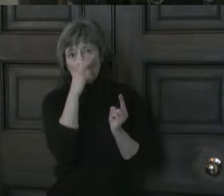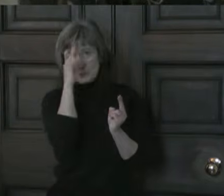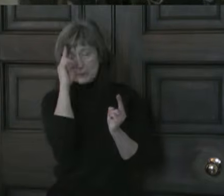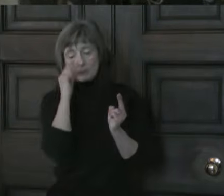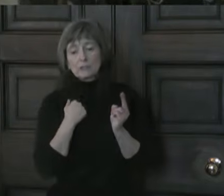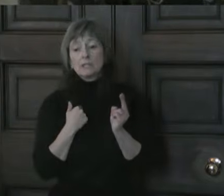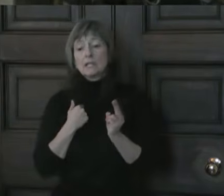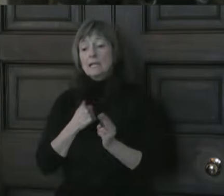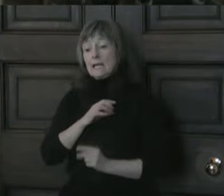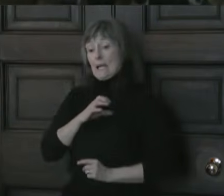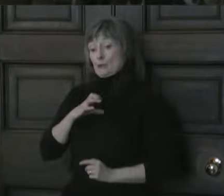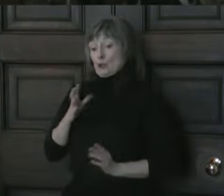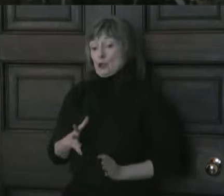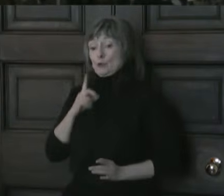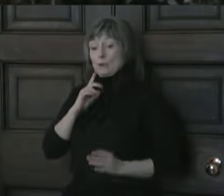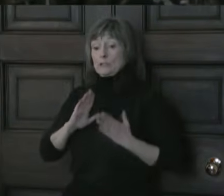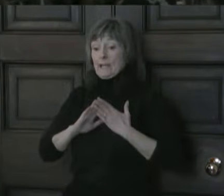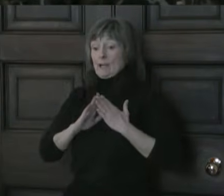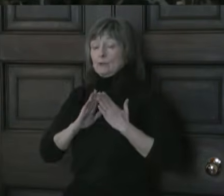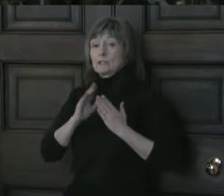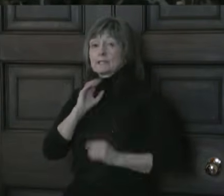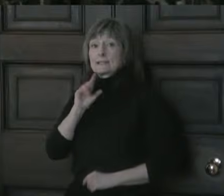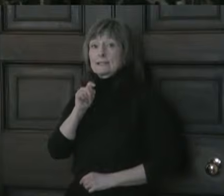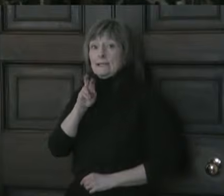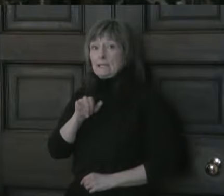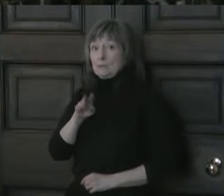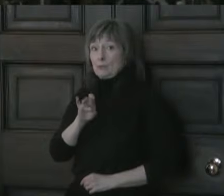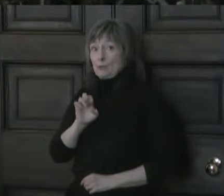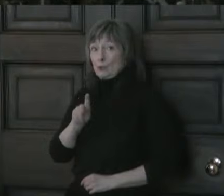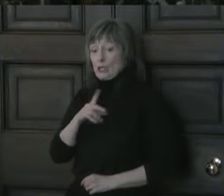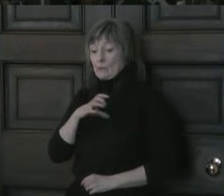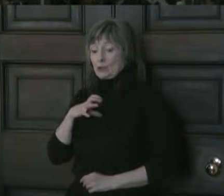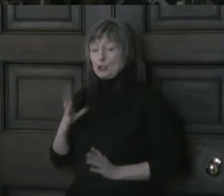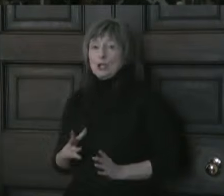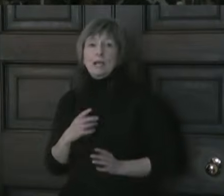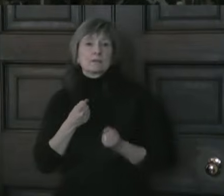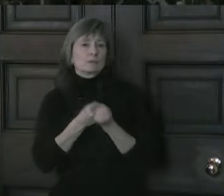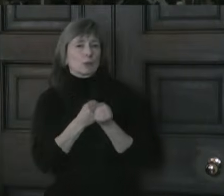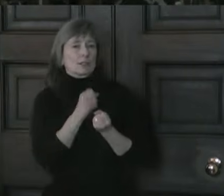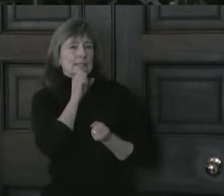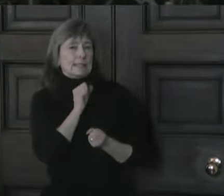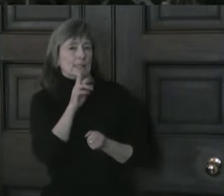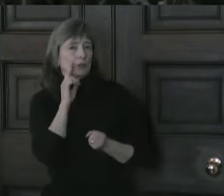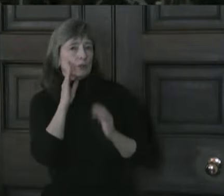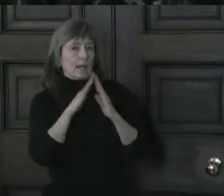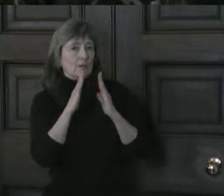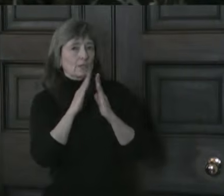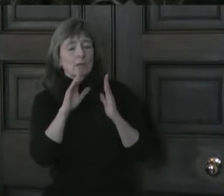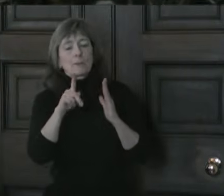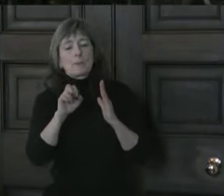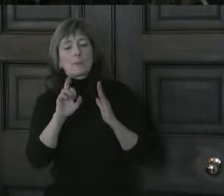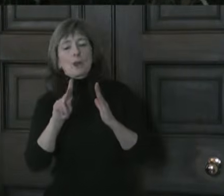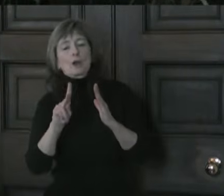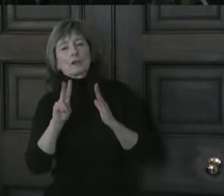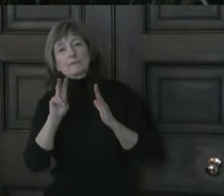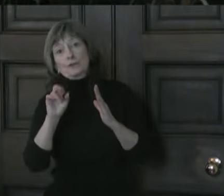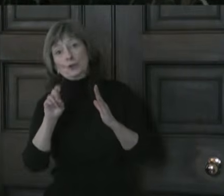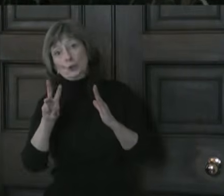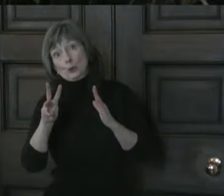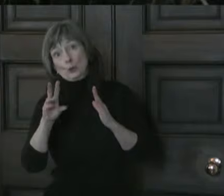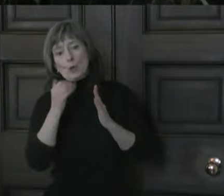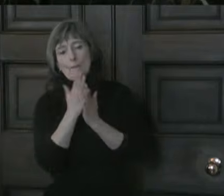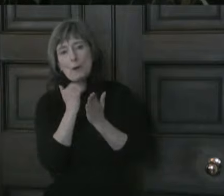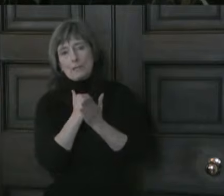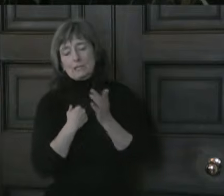as a counselor for the town of Steadybrook, and supporting seniors housing through Parkview Apartments. She has also